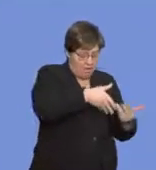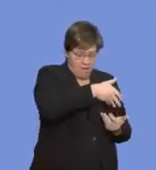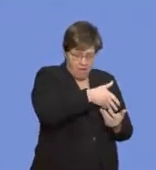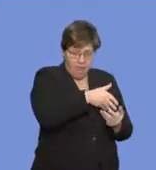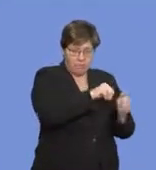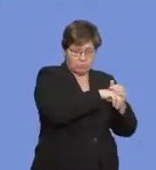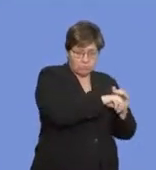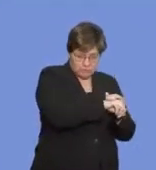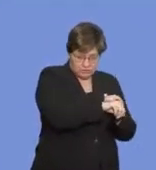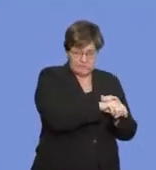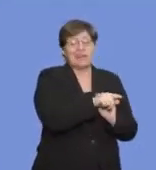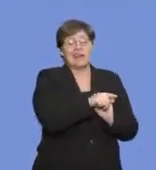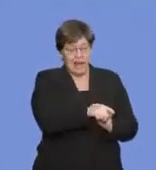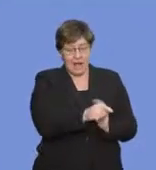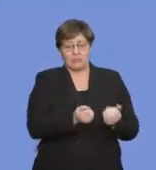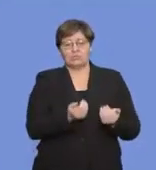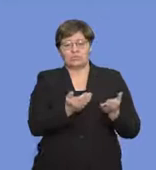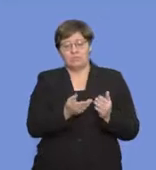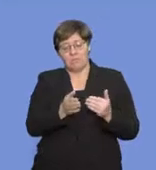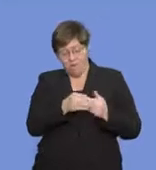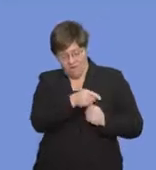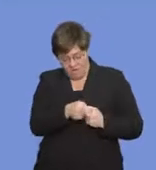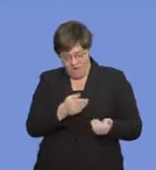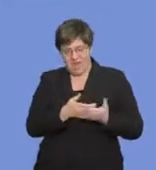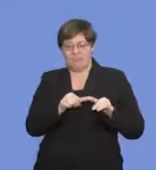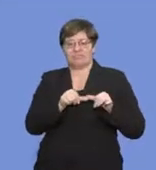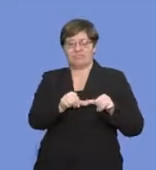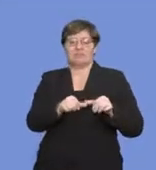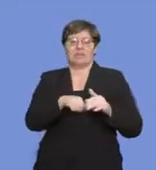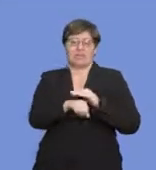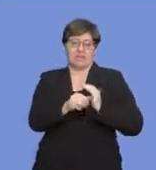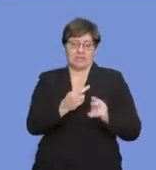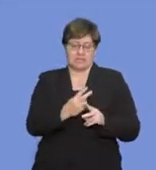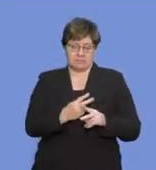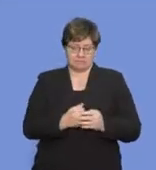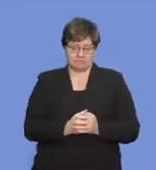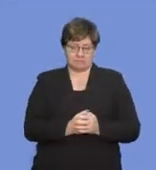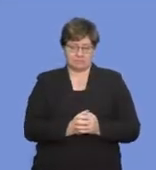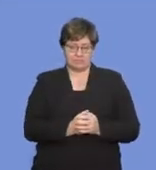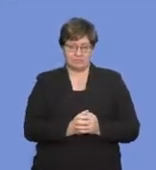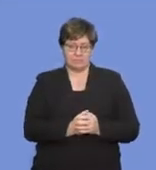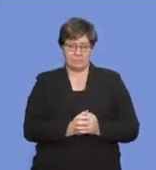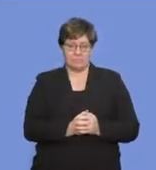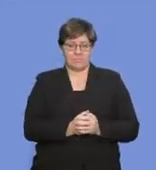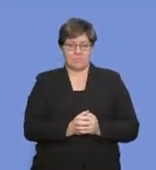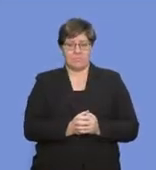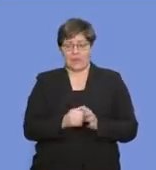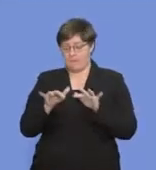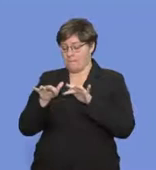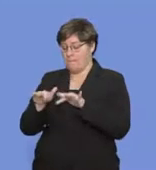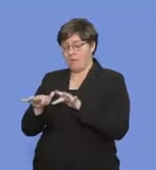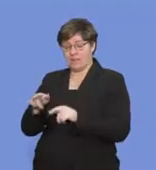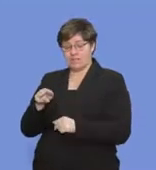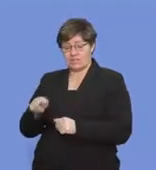they interbreed, they produce fertile offspring. Right, then we have a look at the term